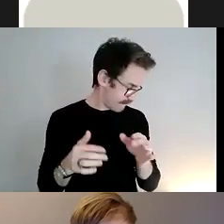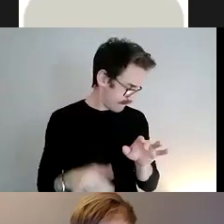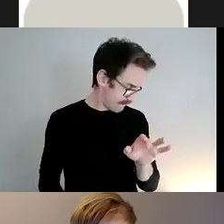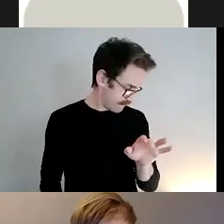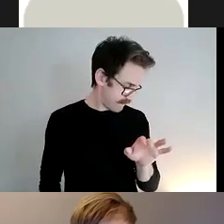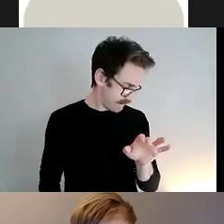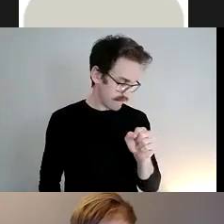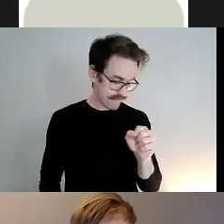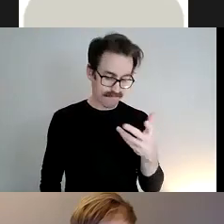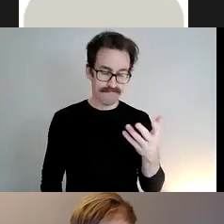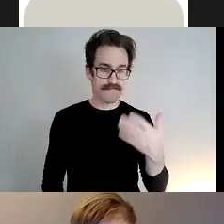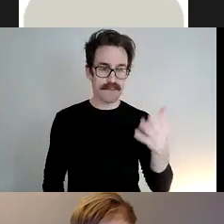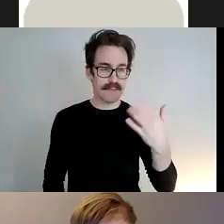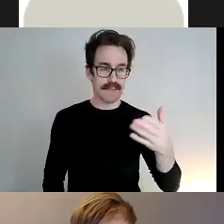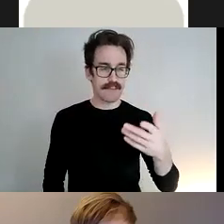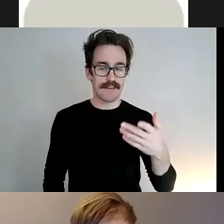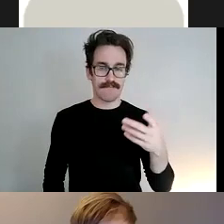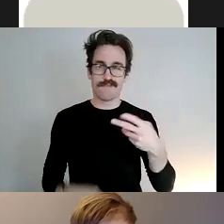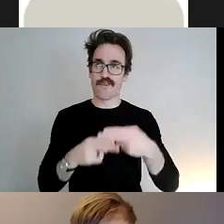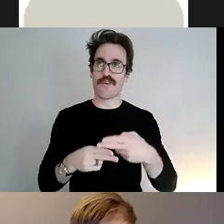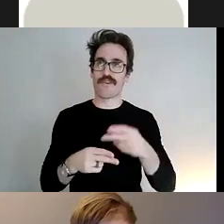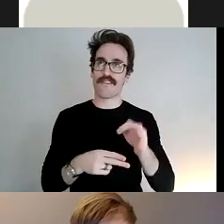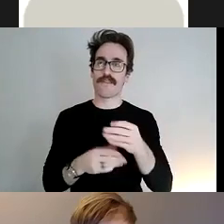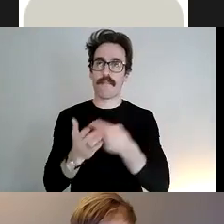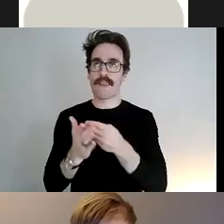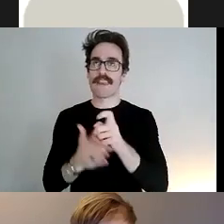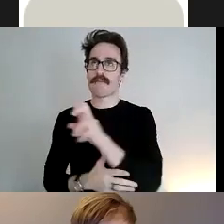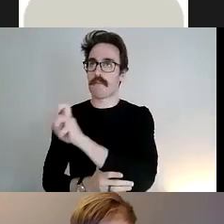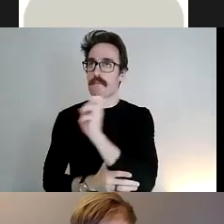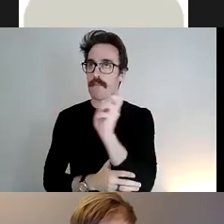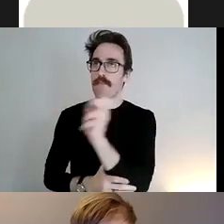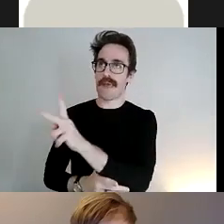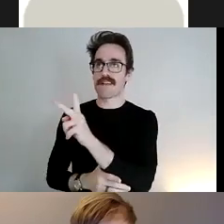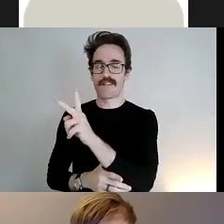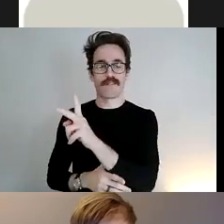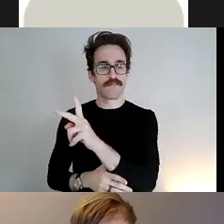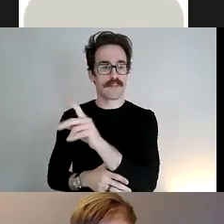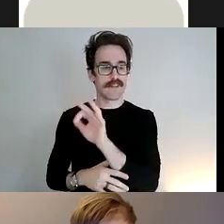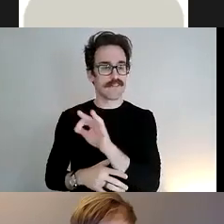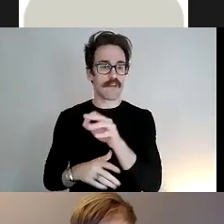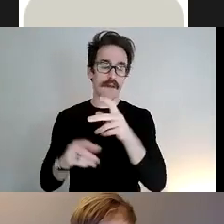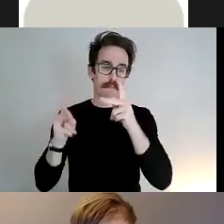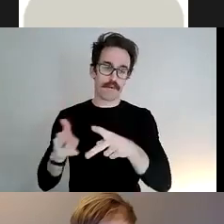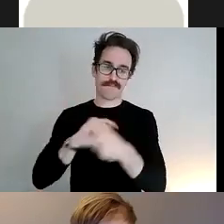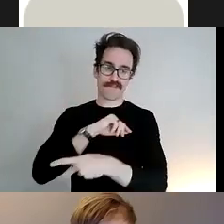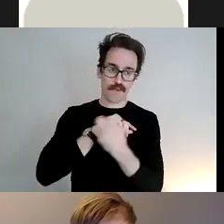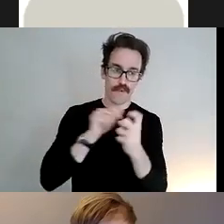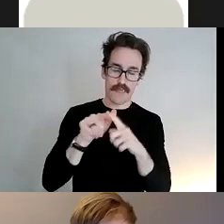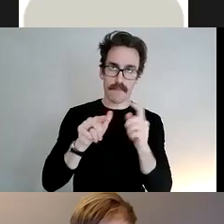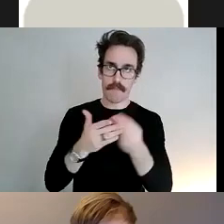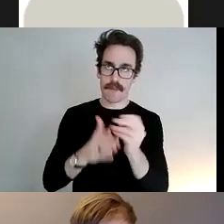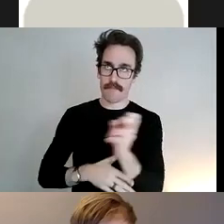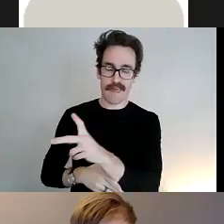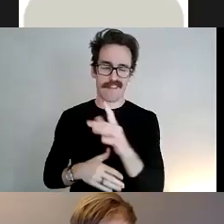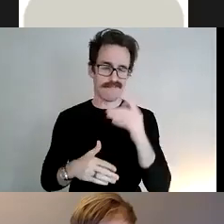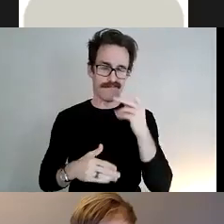that have been lost or make an order for the funds to be paid back by the accused or the alleged abuser. Our office, though, can